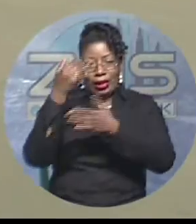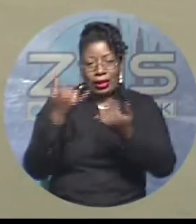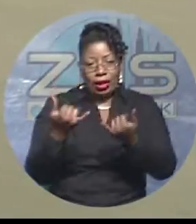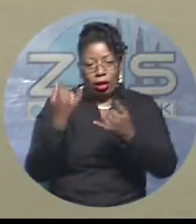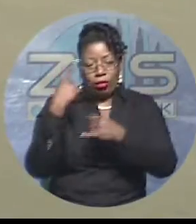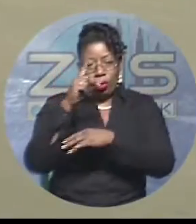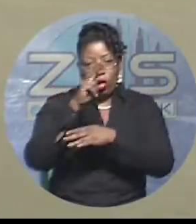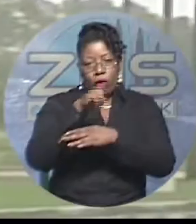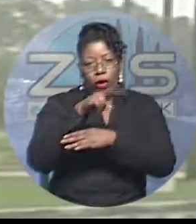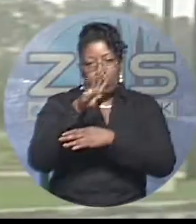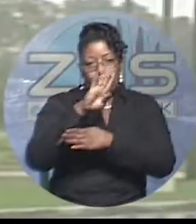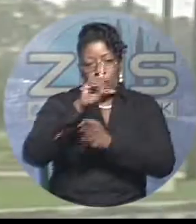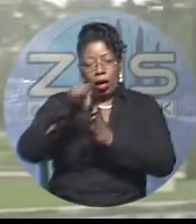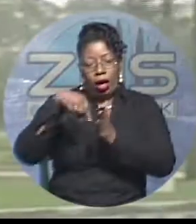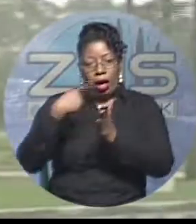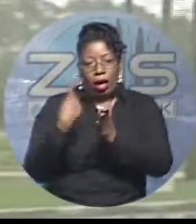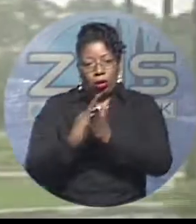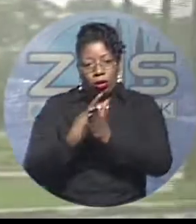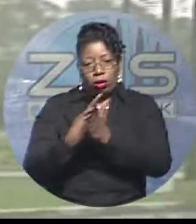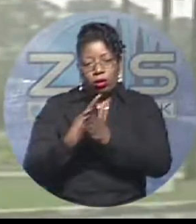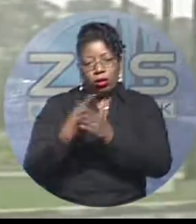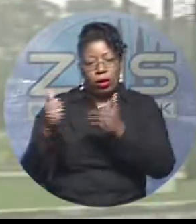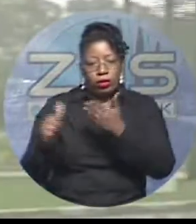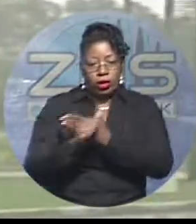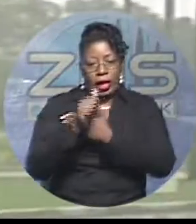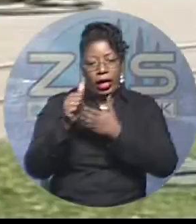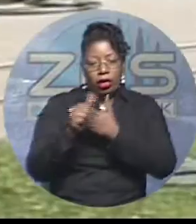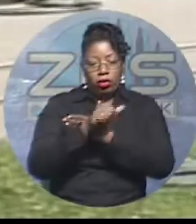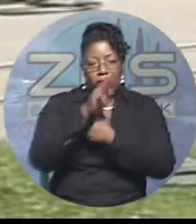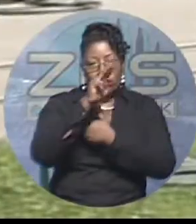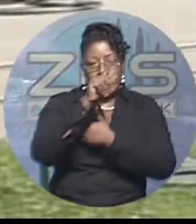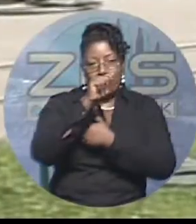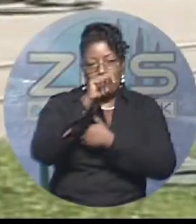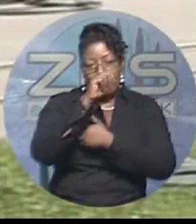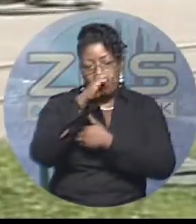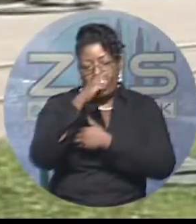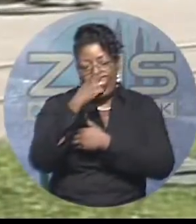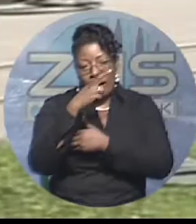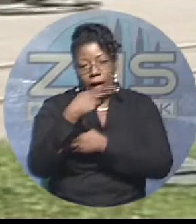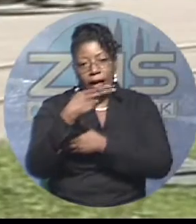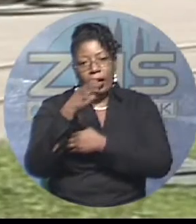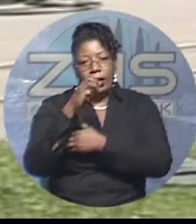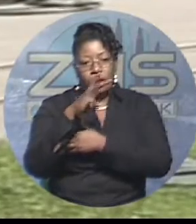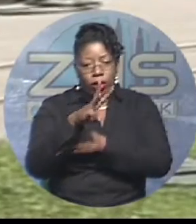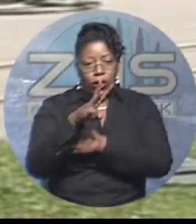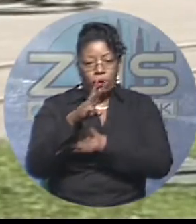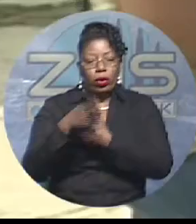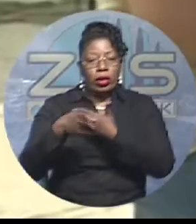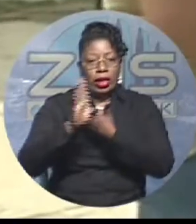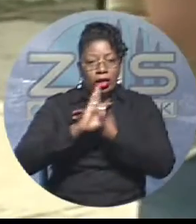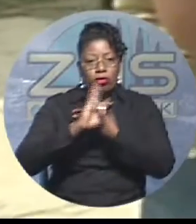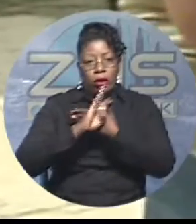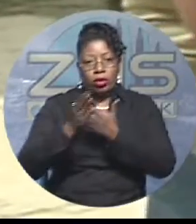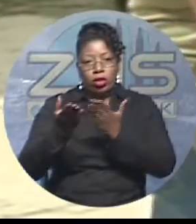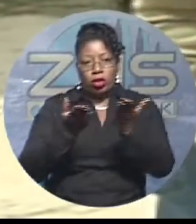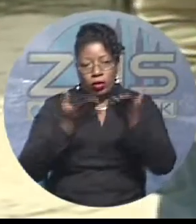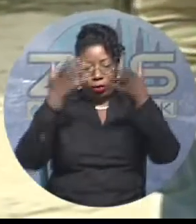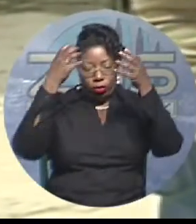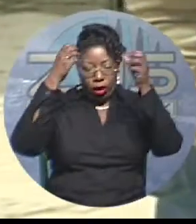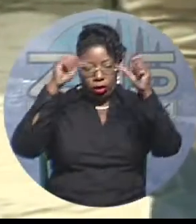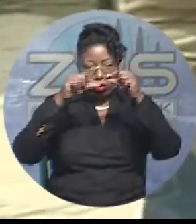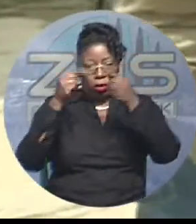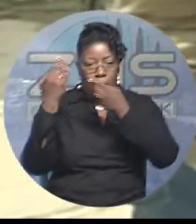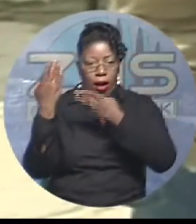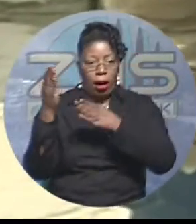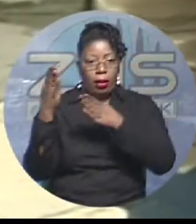almost 24 hours. Dangerous Hurricane Matthew bringing down power lines and forcing an interruption in service. President of the Grand